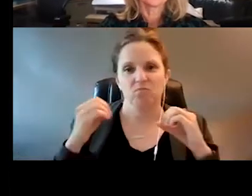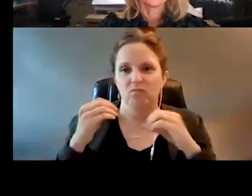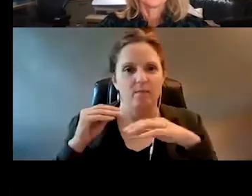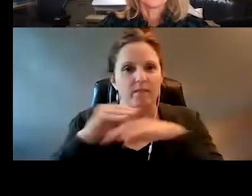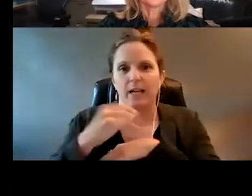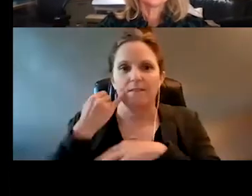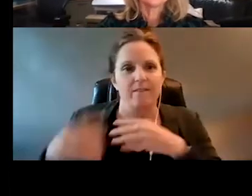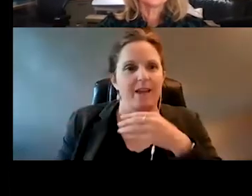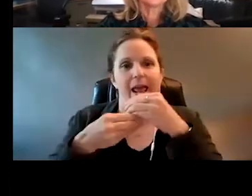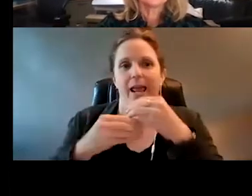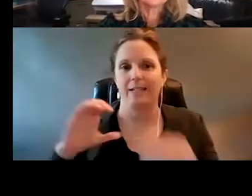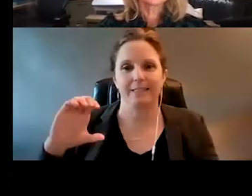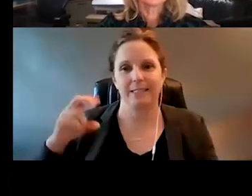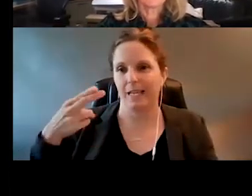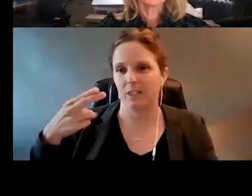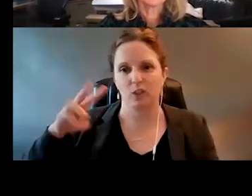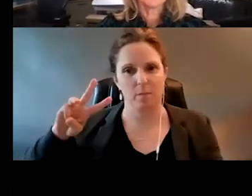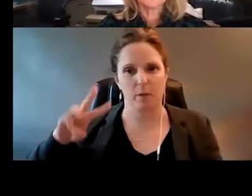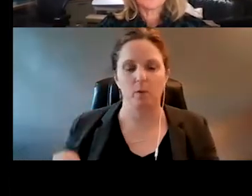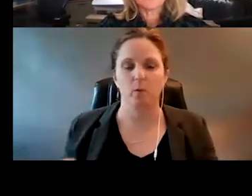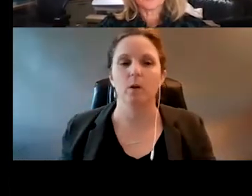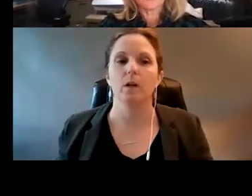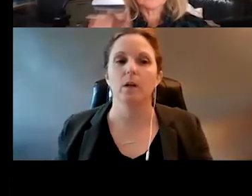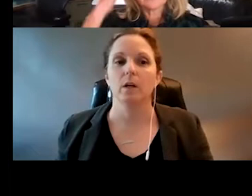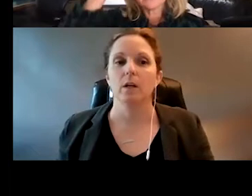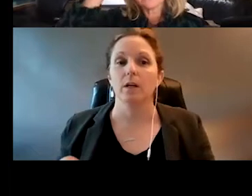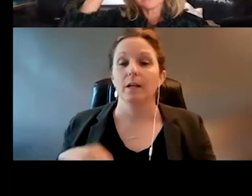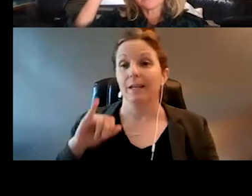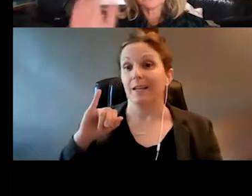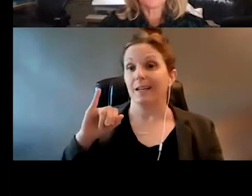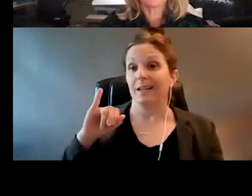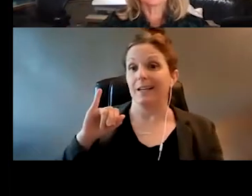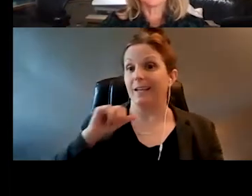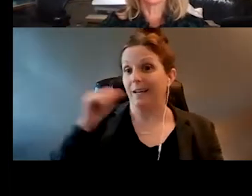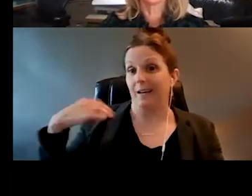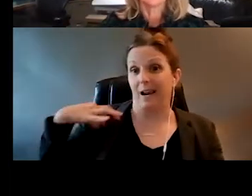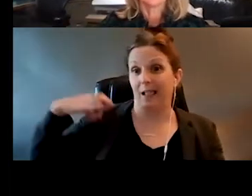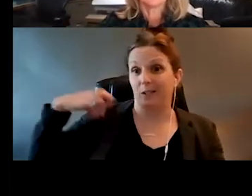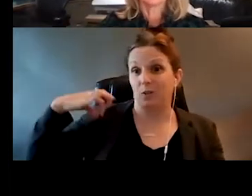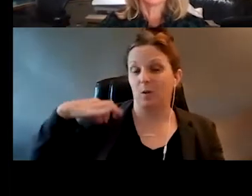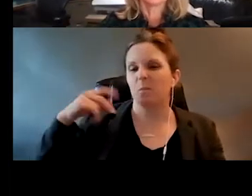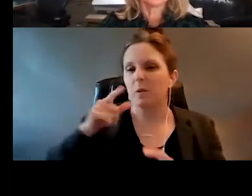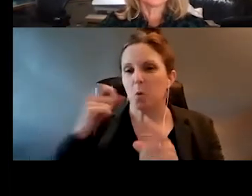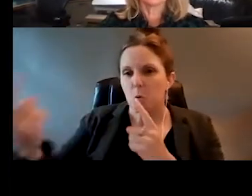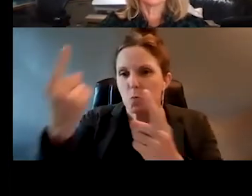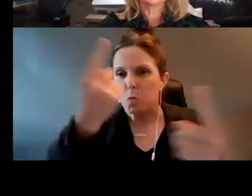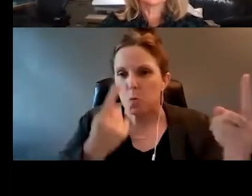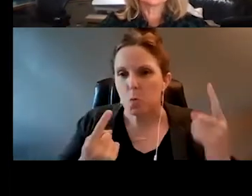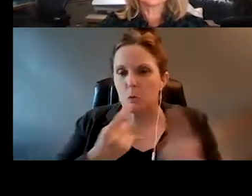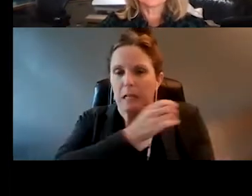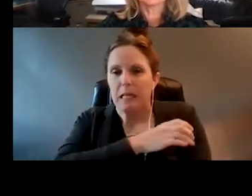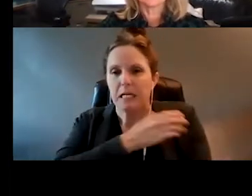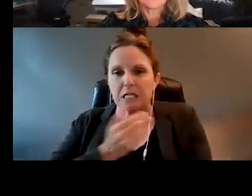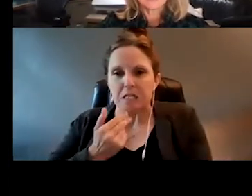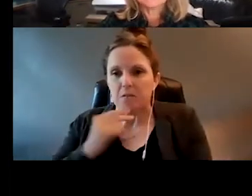usual, and about 8% of them quit if their doctor got detailing. So not much effect there, whereas there was an effect of